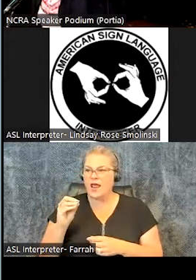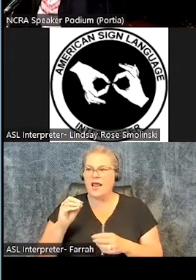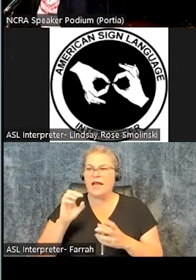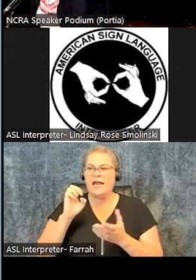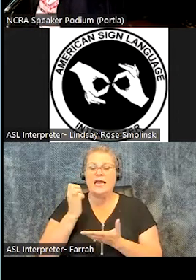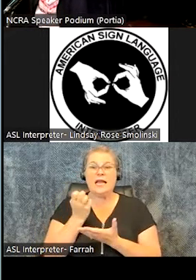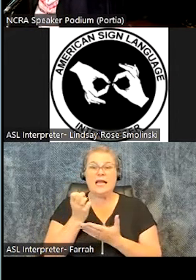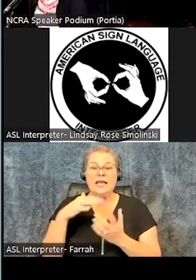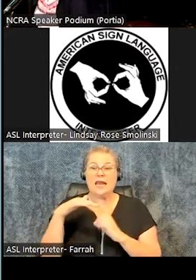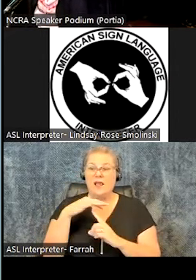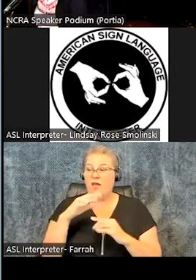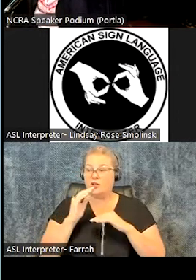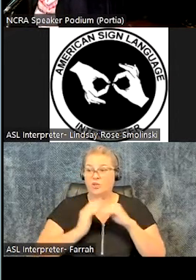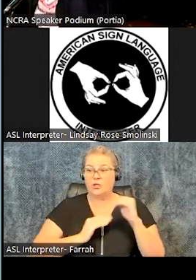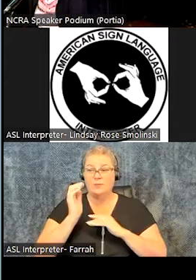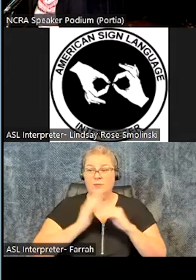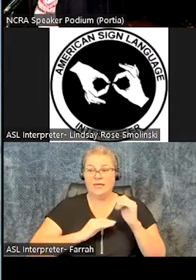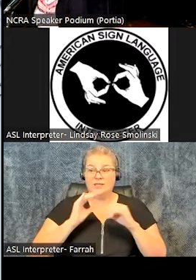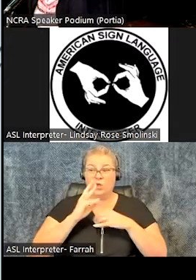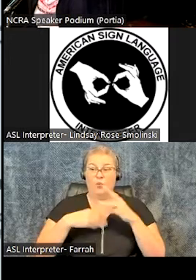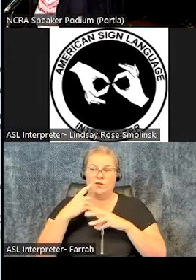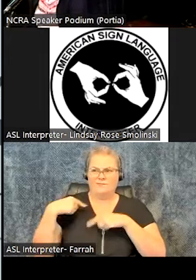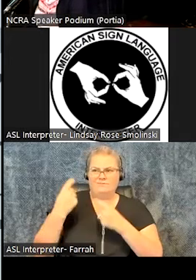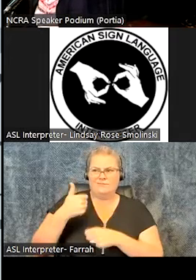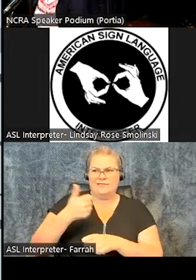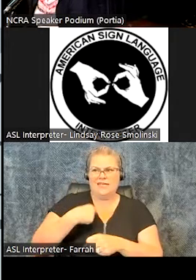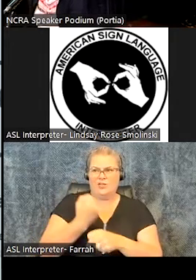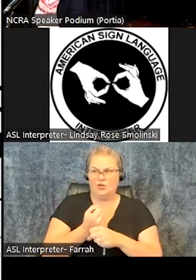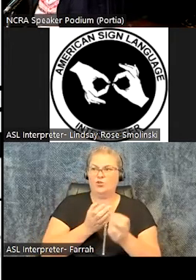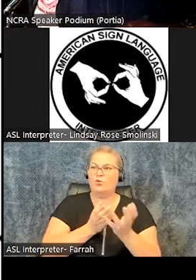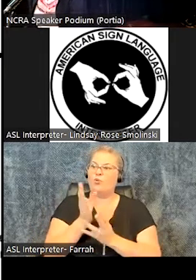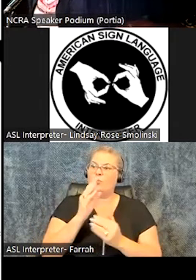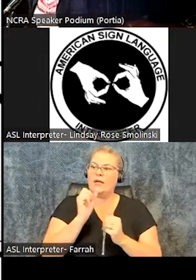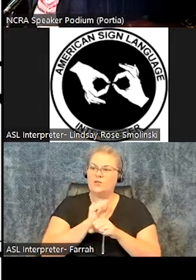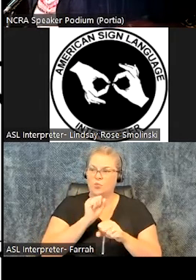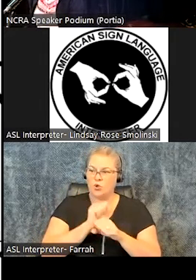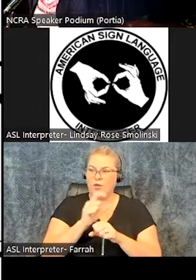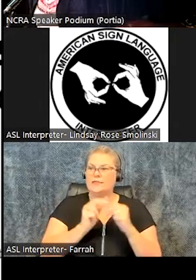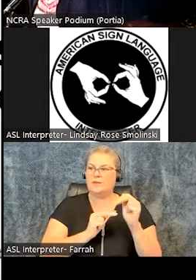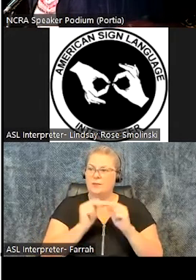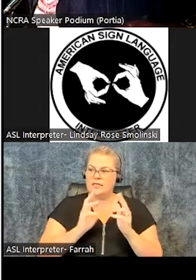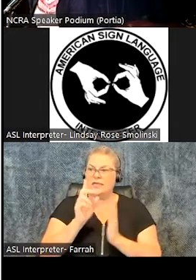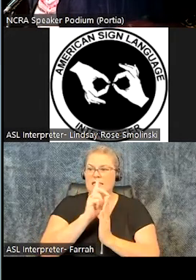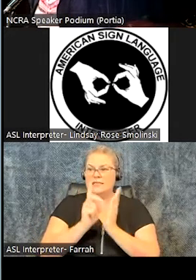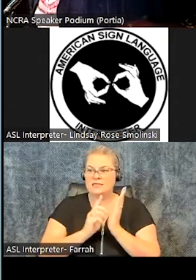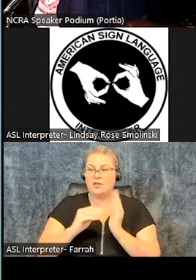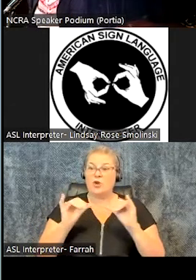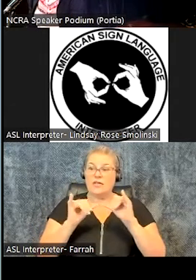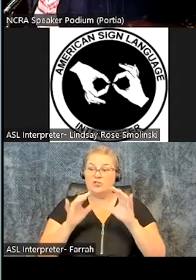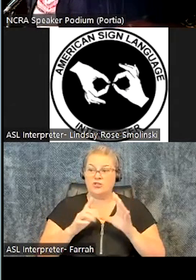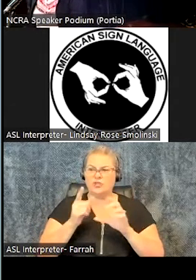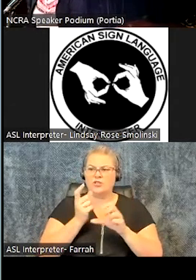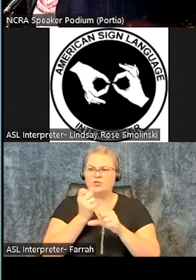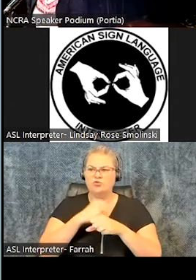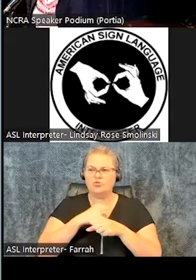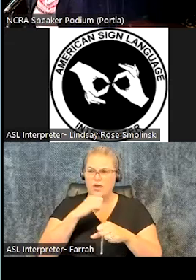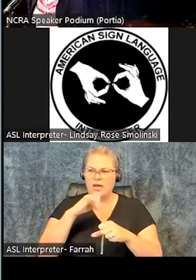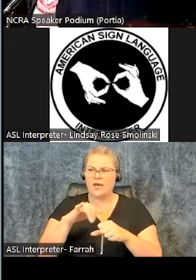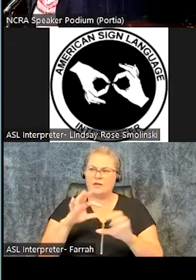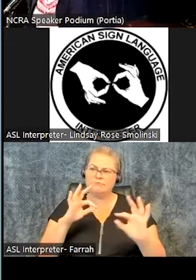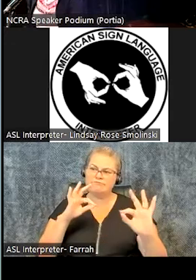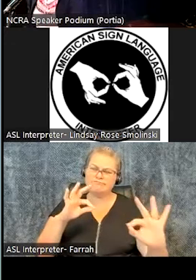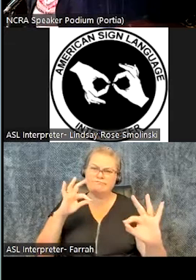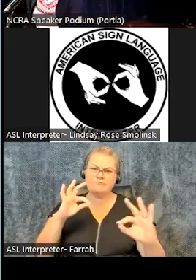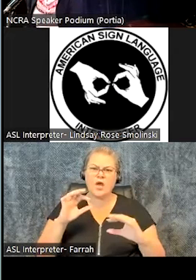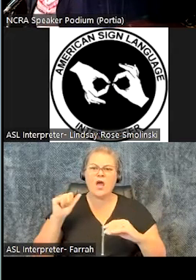and engineer, he has created state-of-the-art aquaponics systems, campus-wide gray water installations, nutritive